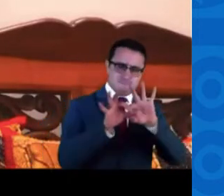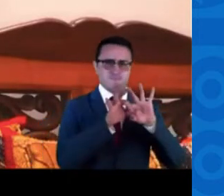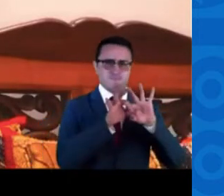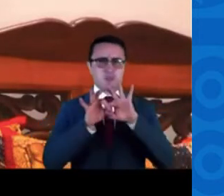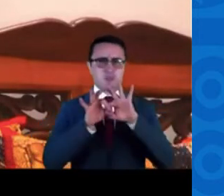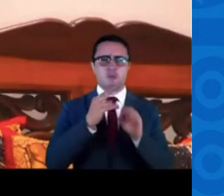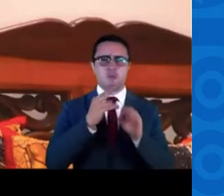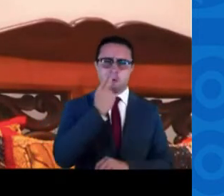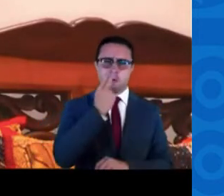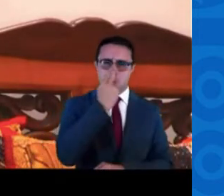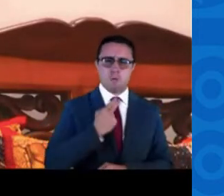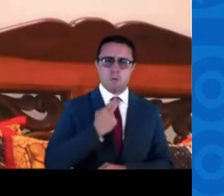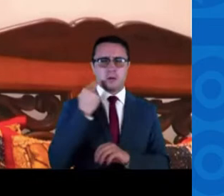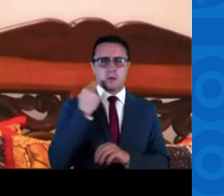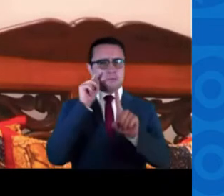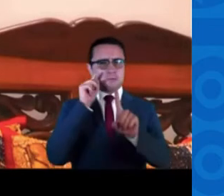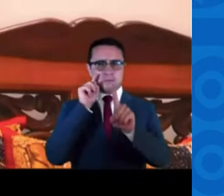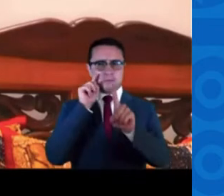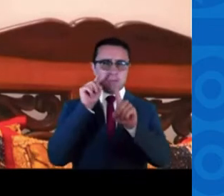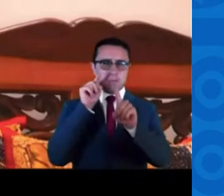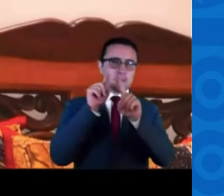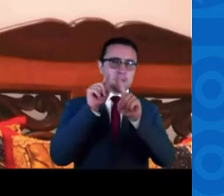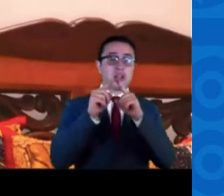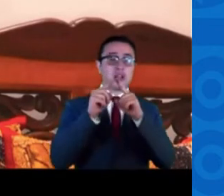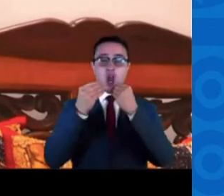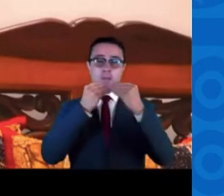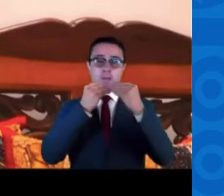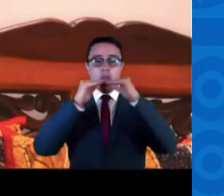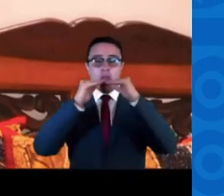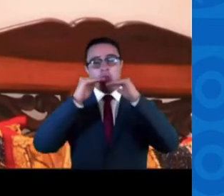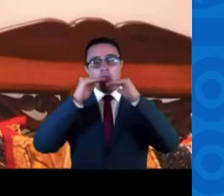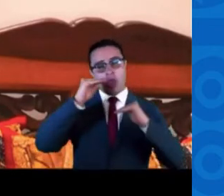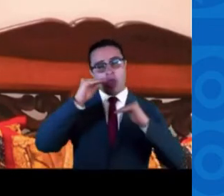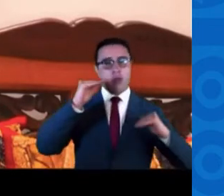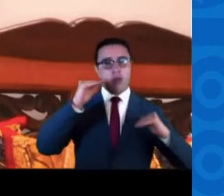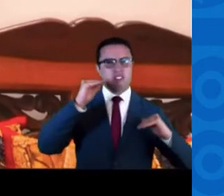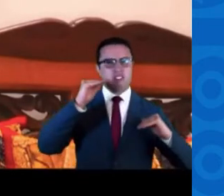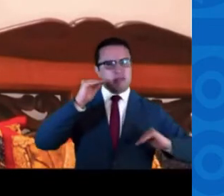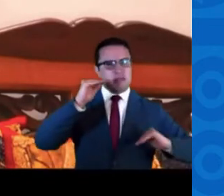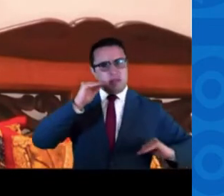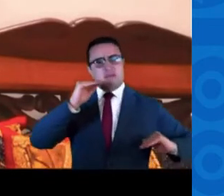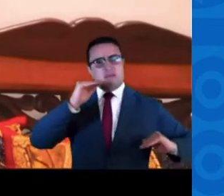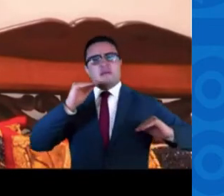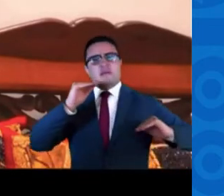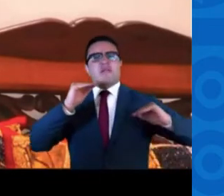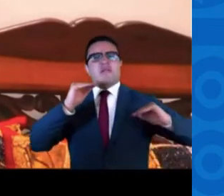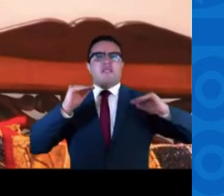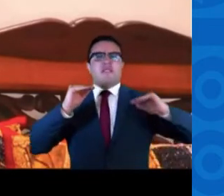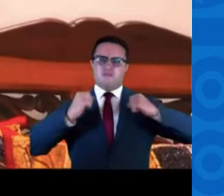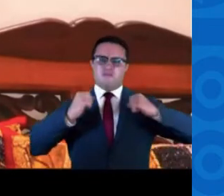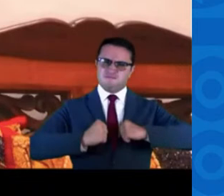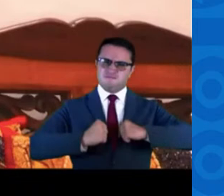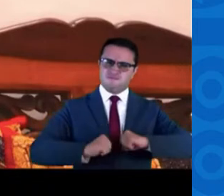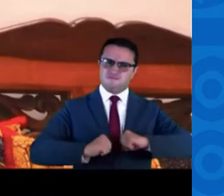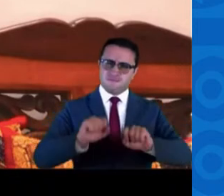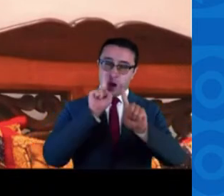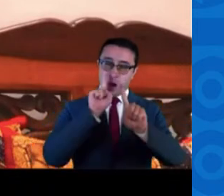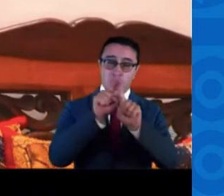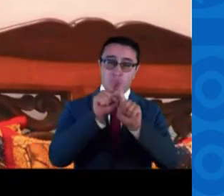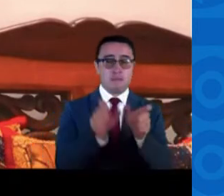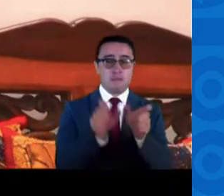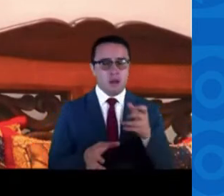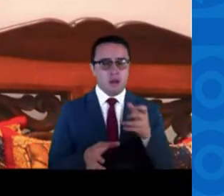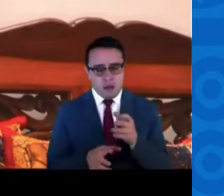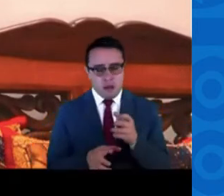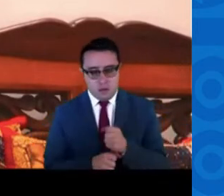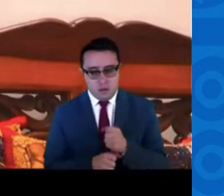needed for food security. We would like to join the WFP program and make a call